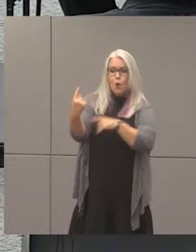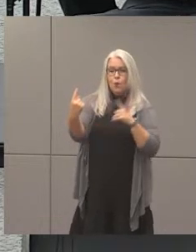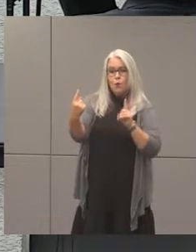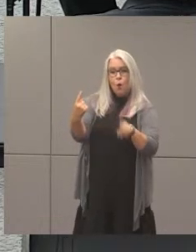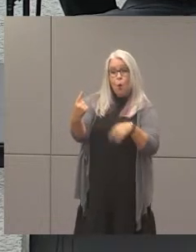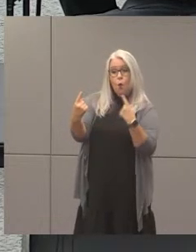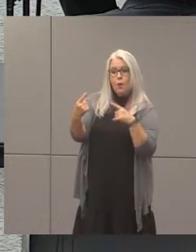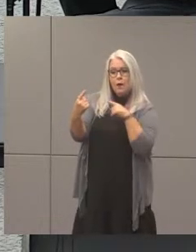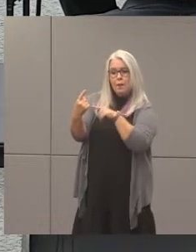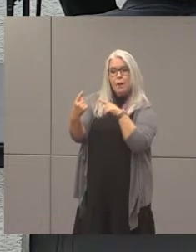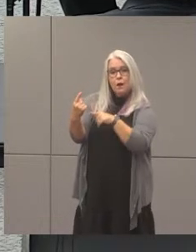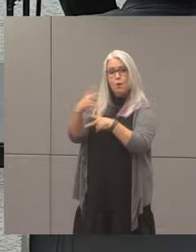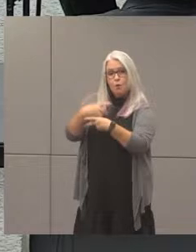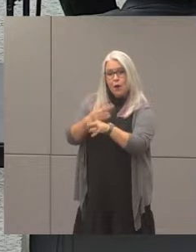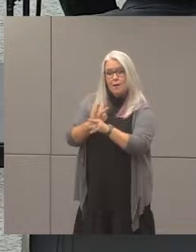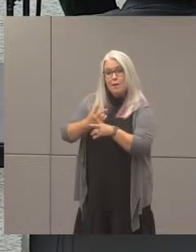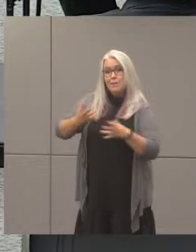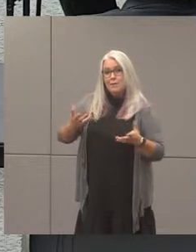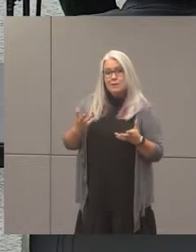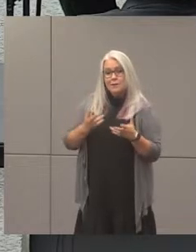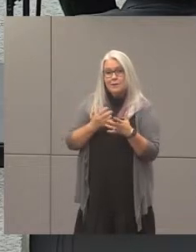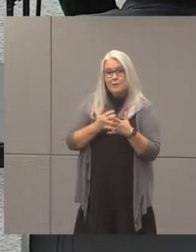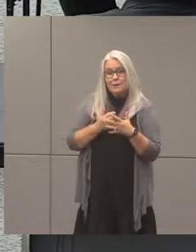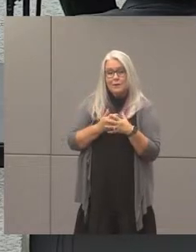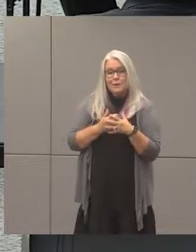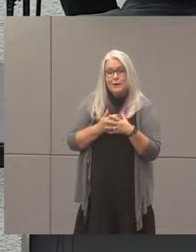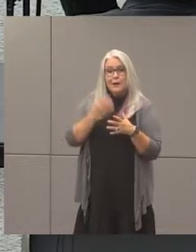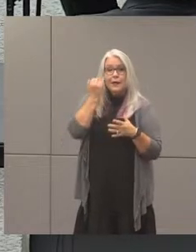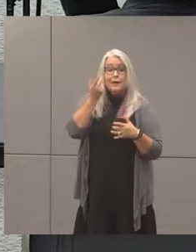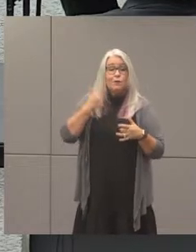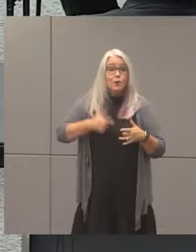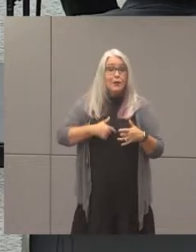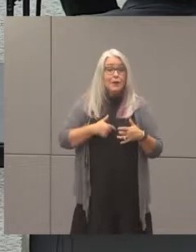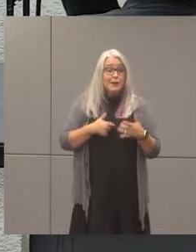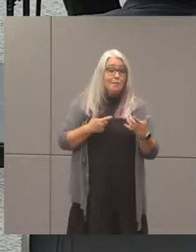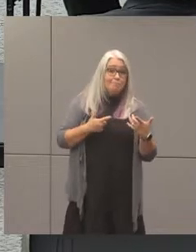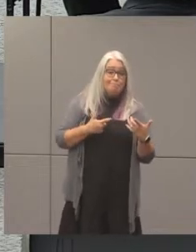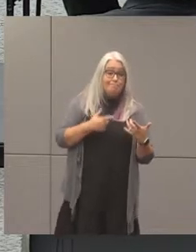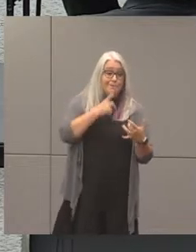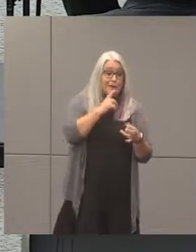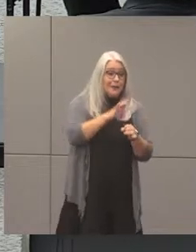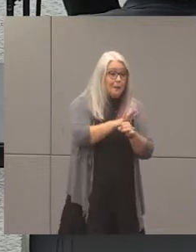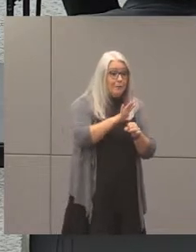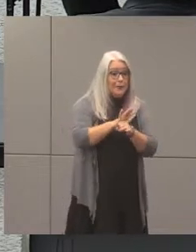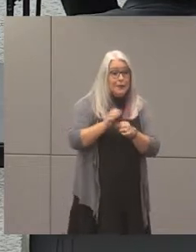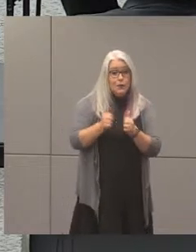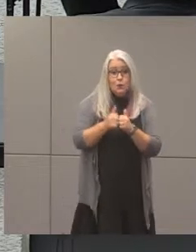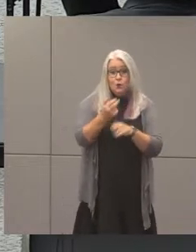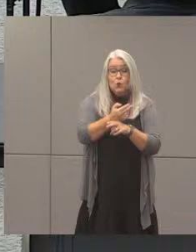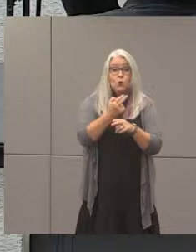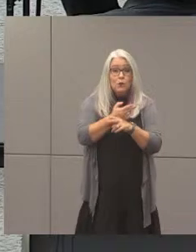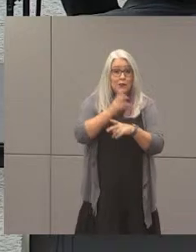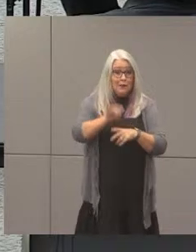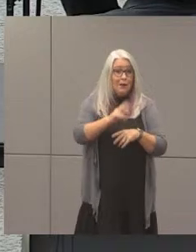product. And if we're committed, and it sounds like we are, to using this,